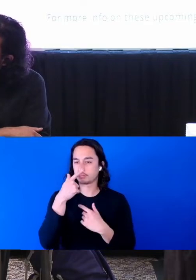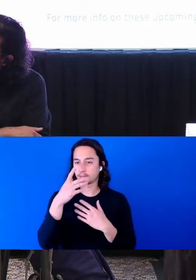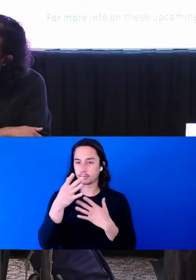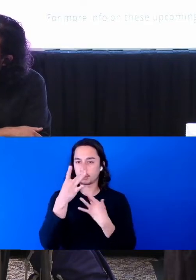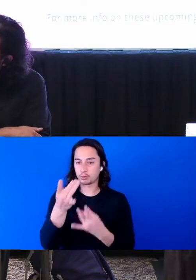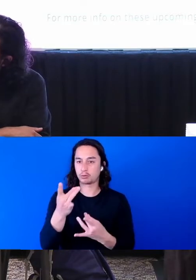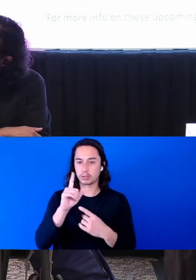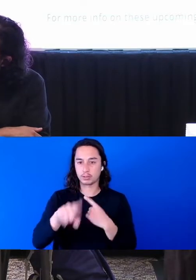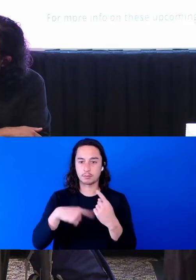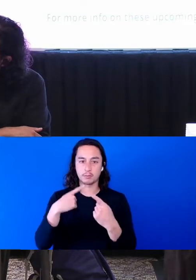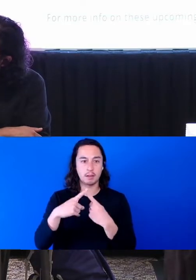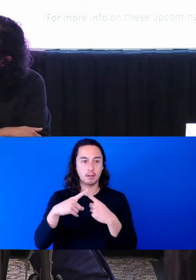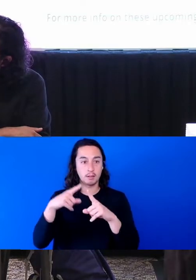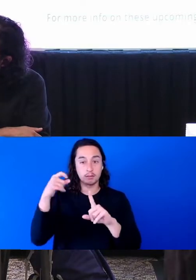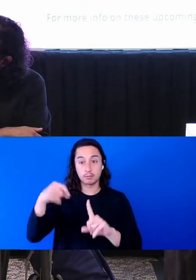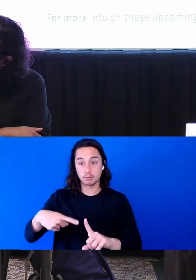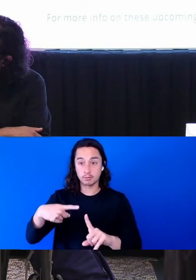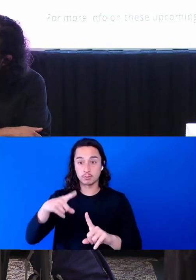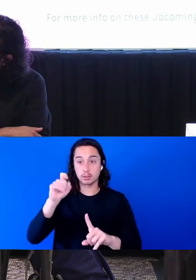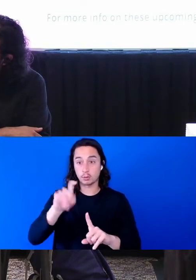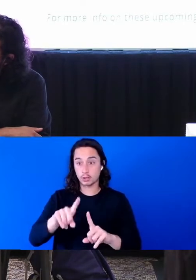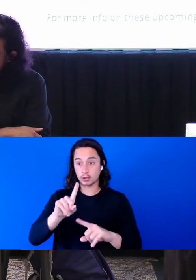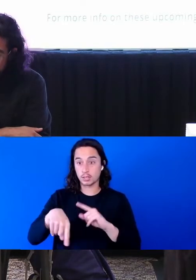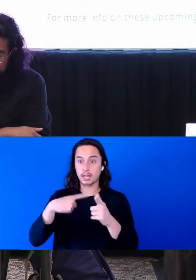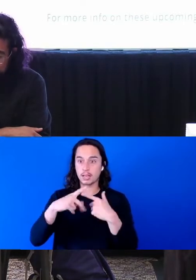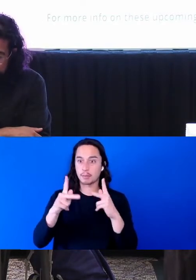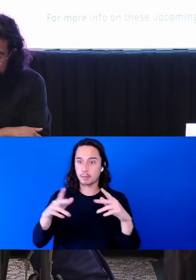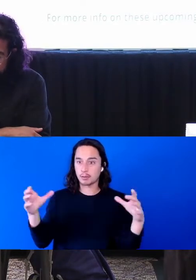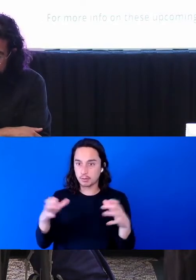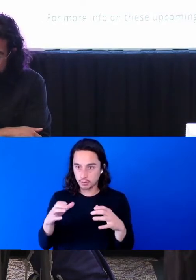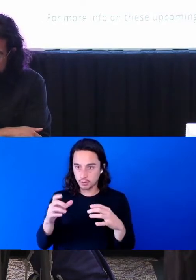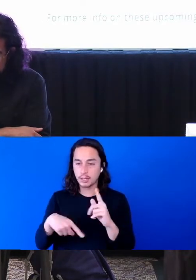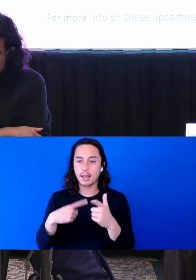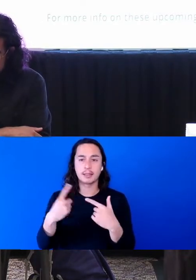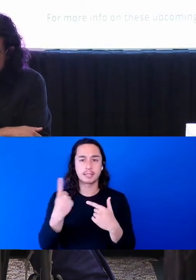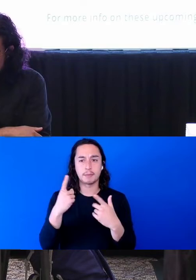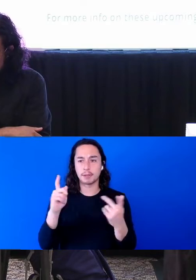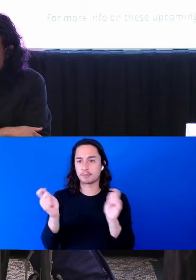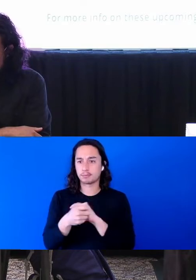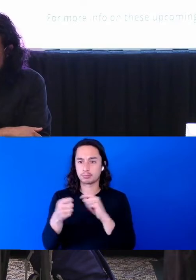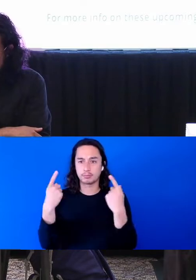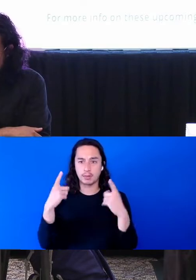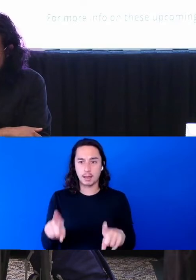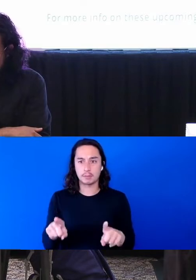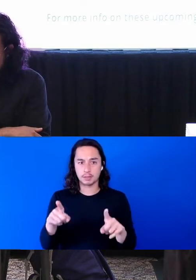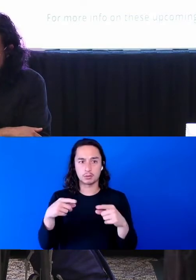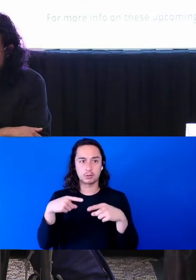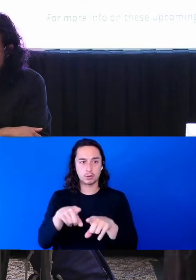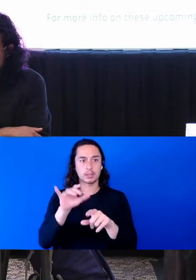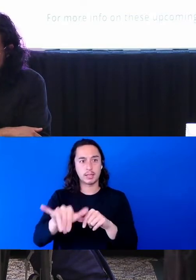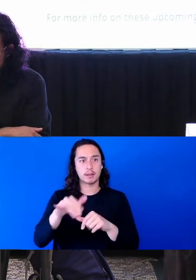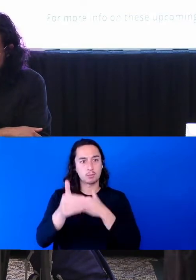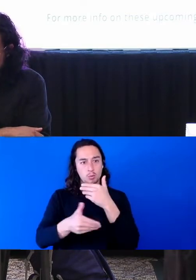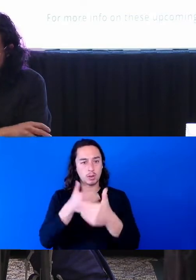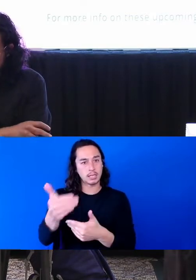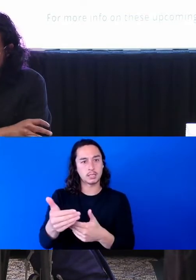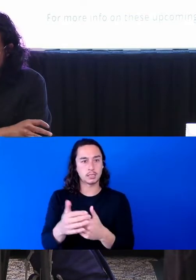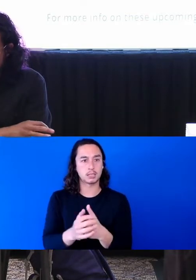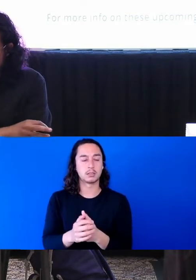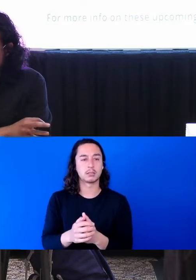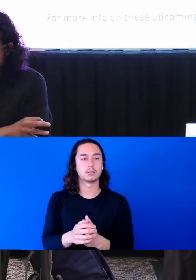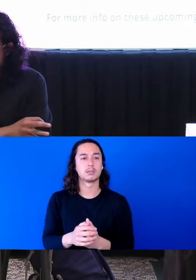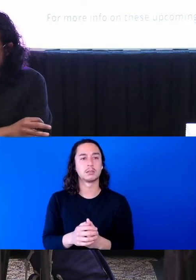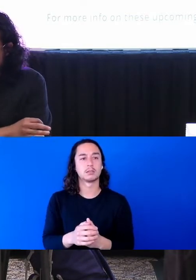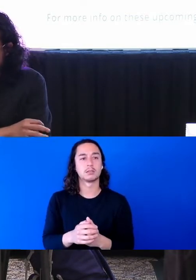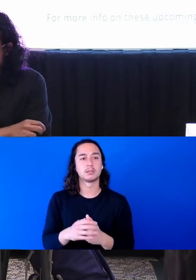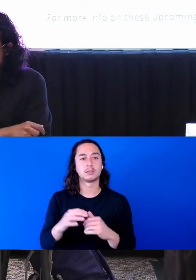around it. And then usually something happens, like something transformative happens in these processes. I've done a few of them so far that have been these like